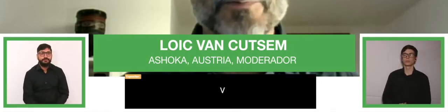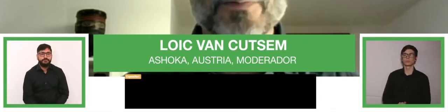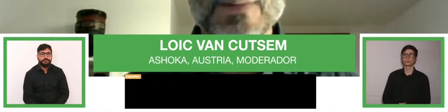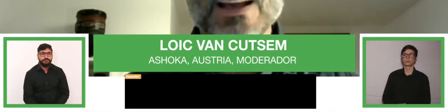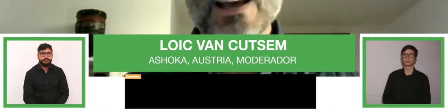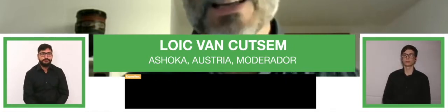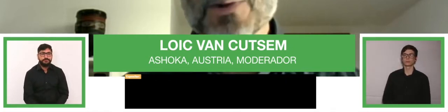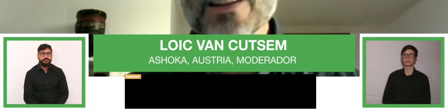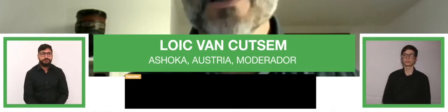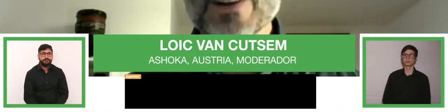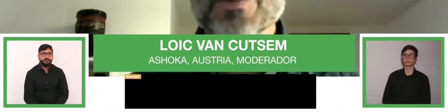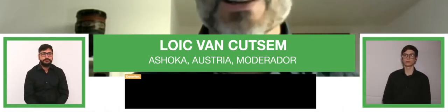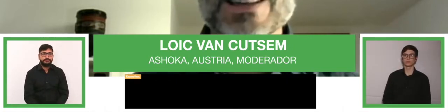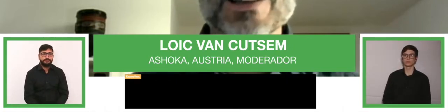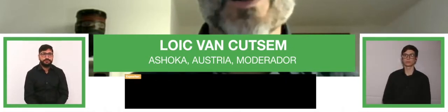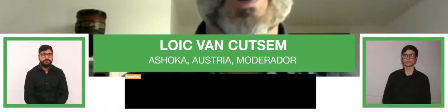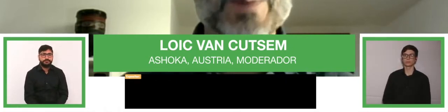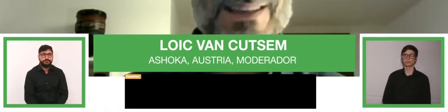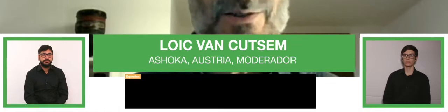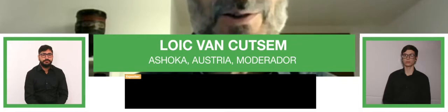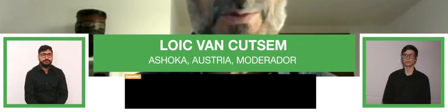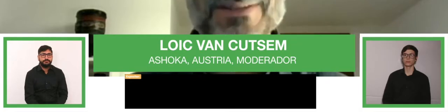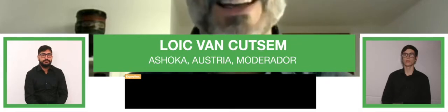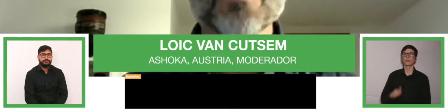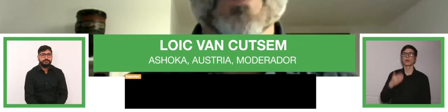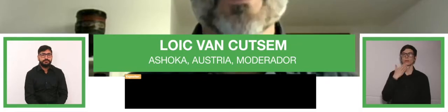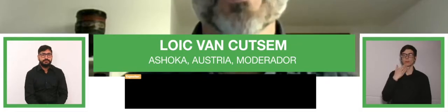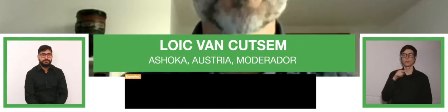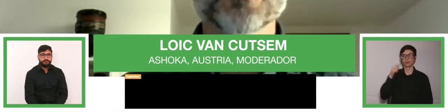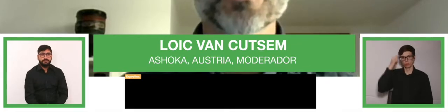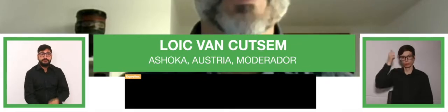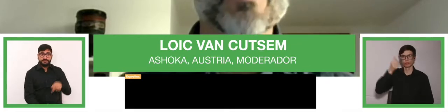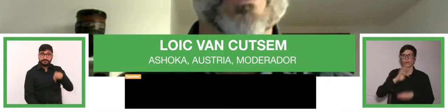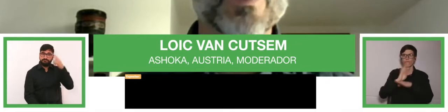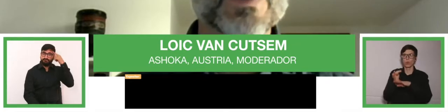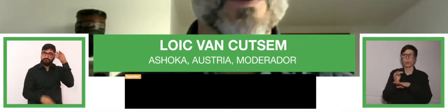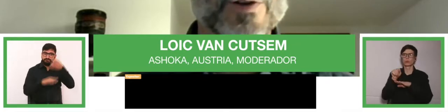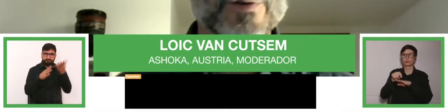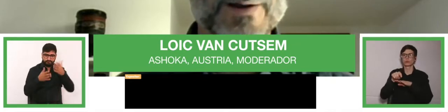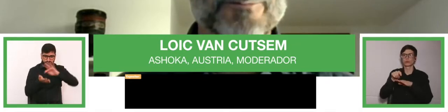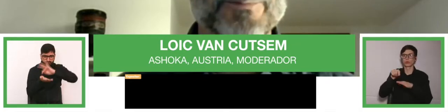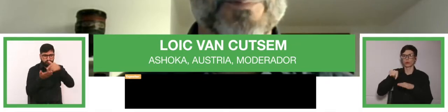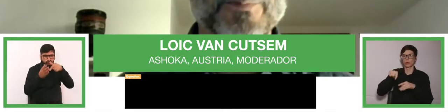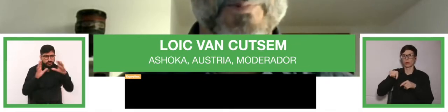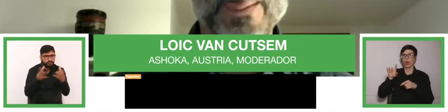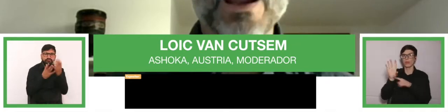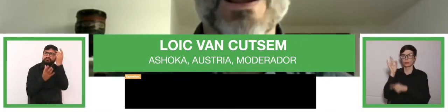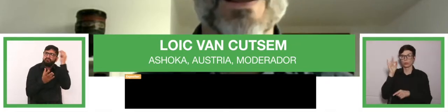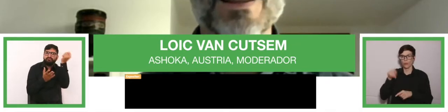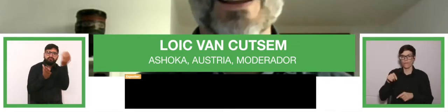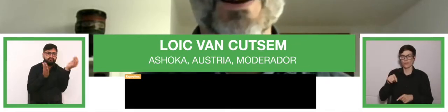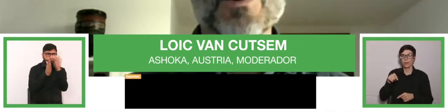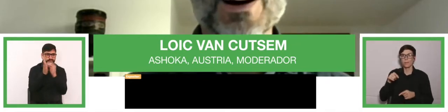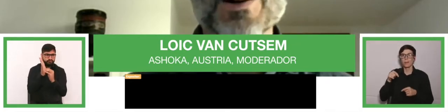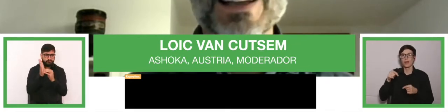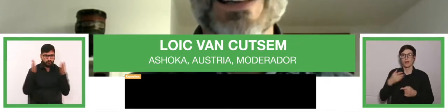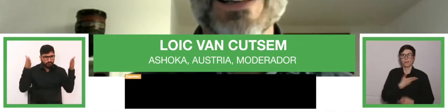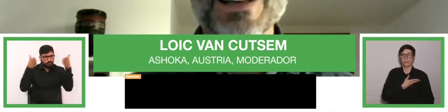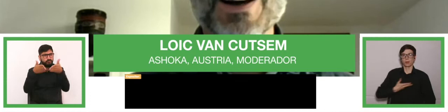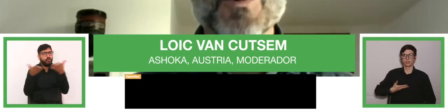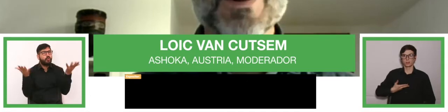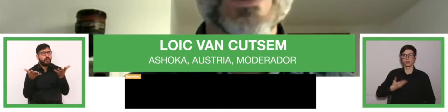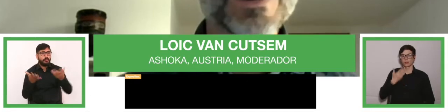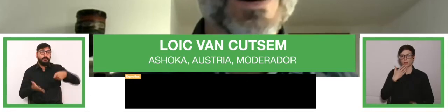Foundation, as well as the vice president of Copesa Group and member board member of Sofofa. Grupo Copesa y miembro de.